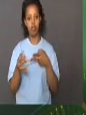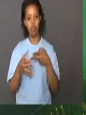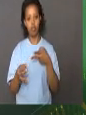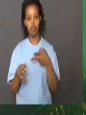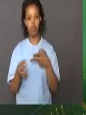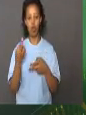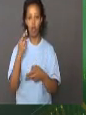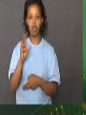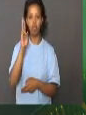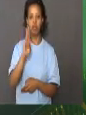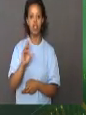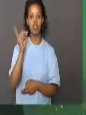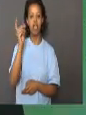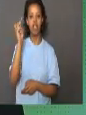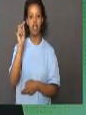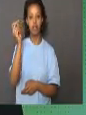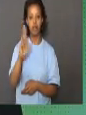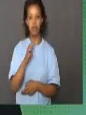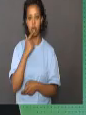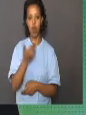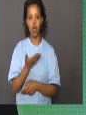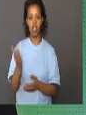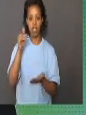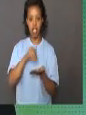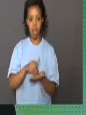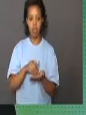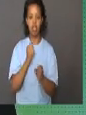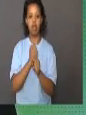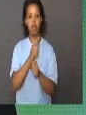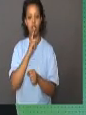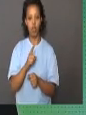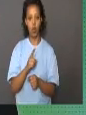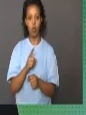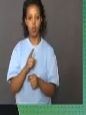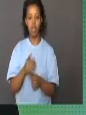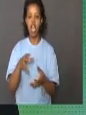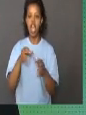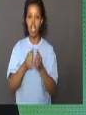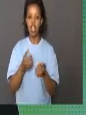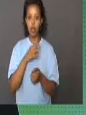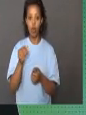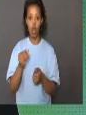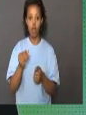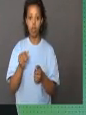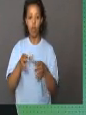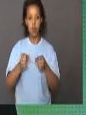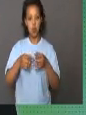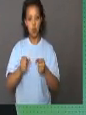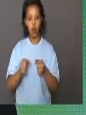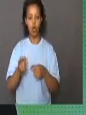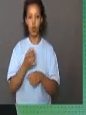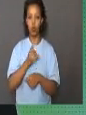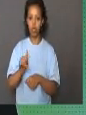a second time. Like yogurt and bread, fermented